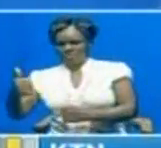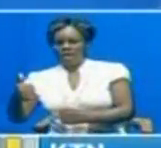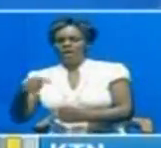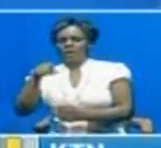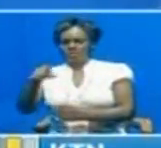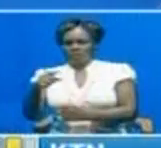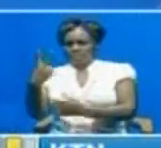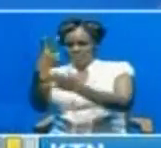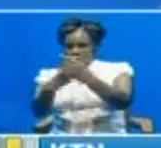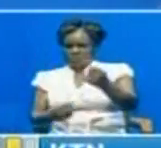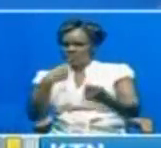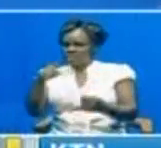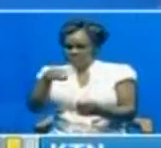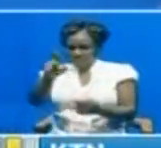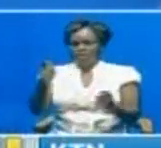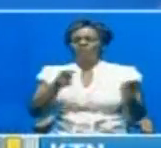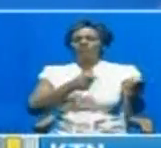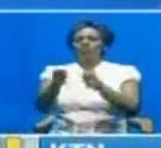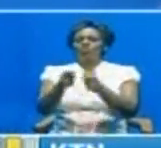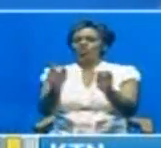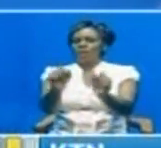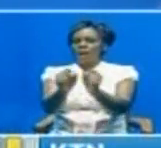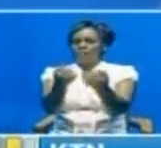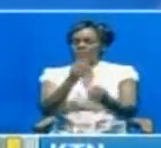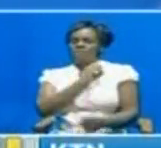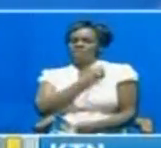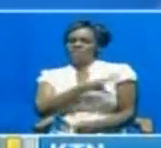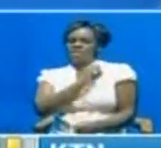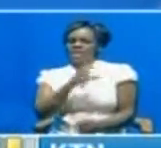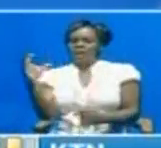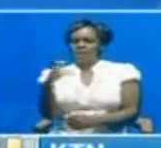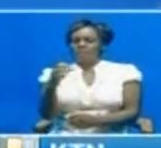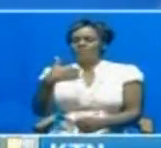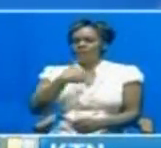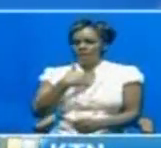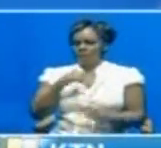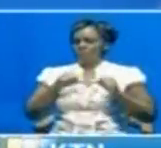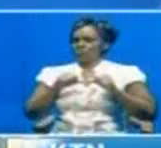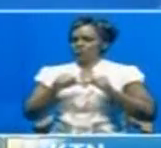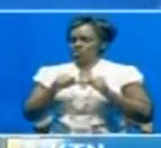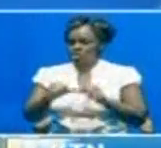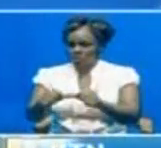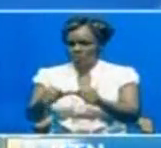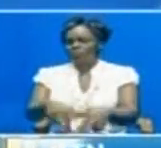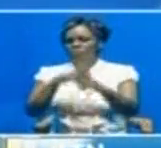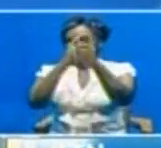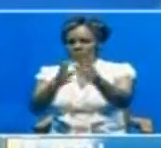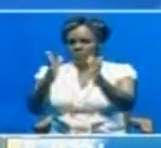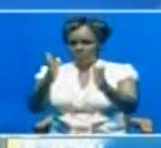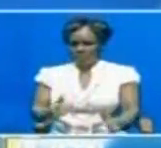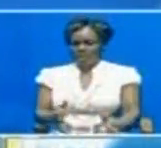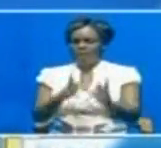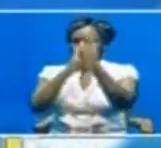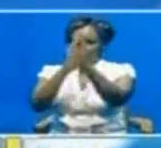the oust, both say they're in charge. This happens as fear among the country's citizens continue to soar. Sharon Mumanyi